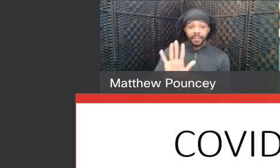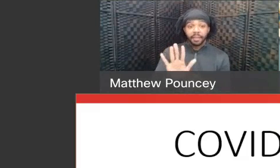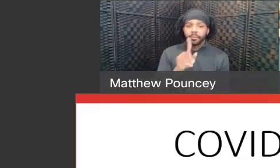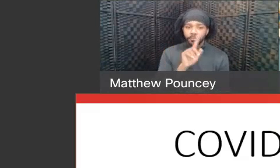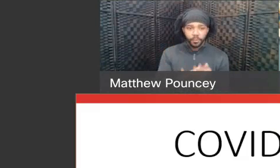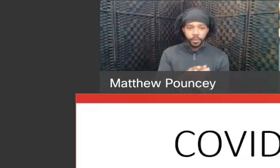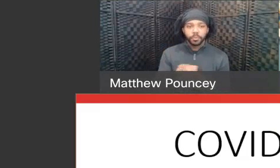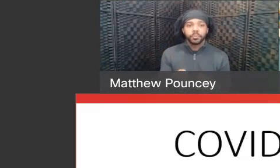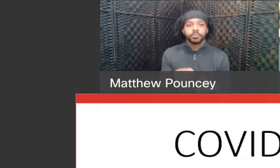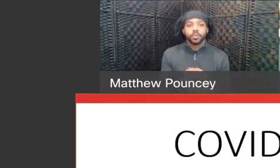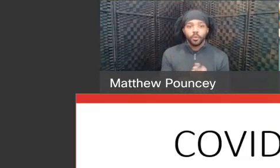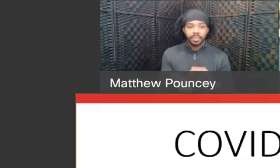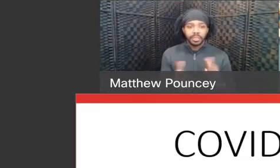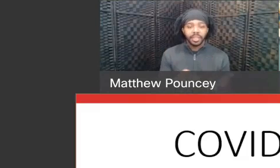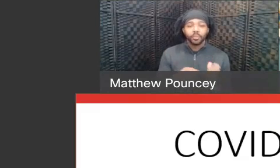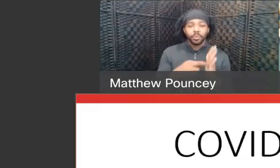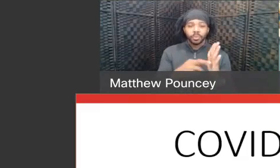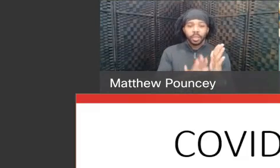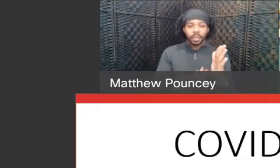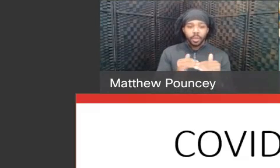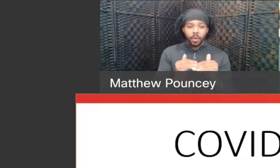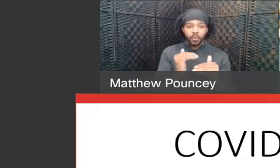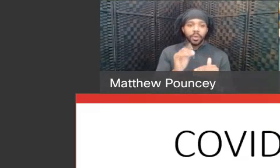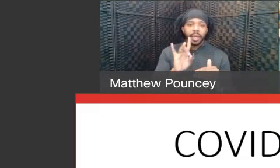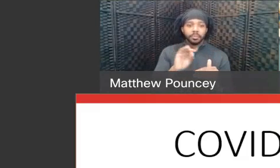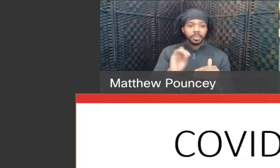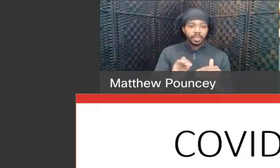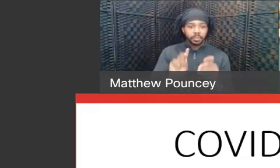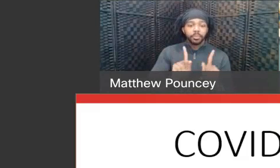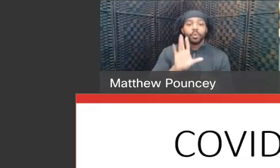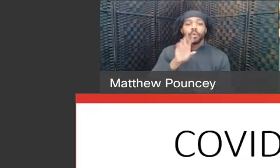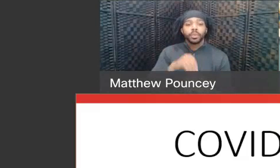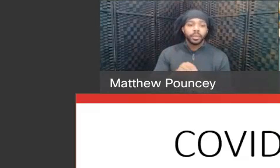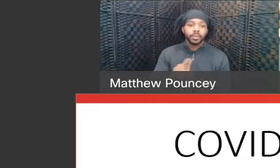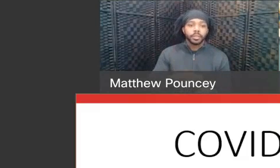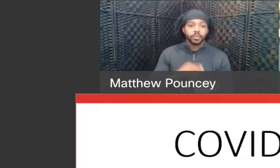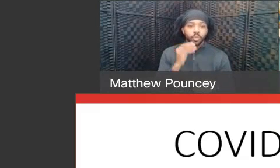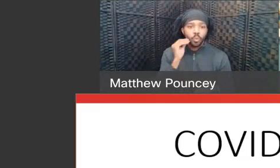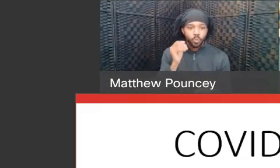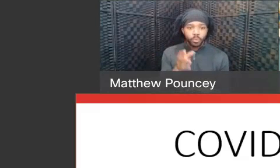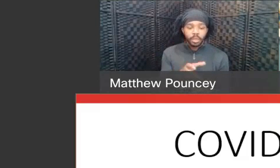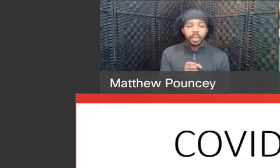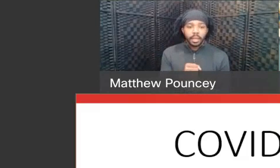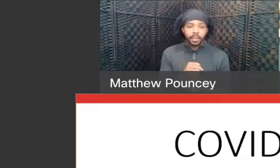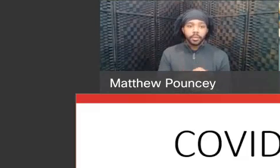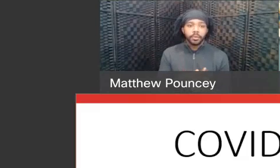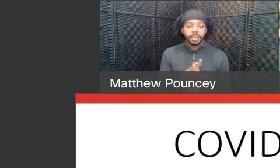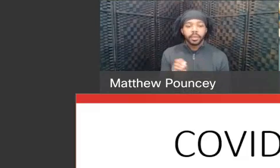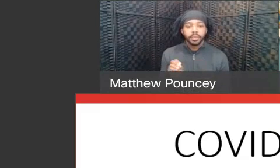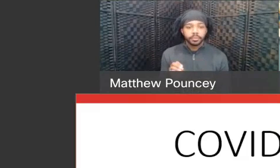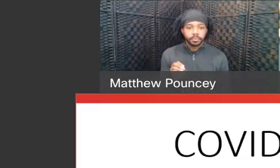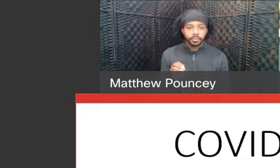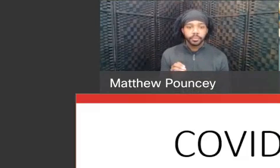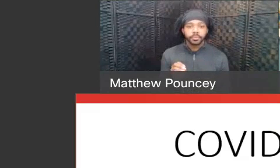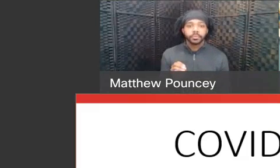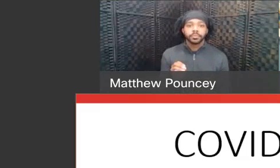COVID deaths, representing just a little over 8% of people in natural homes who contracted COVID and